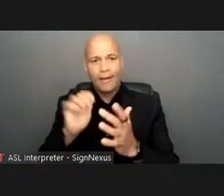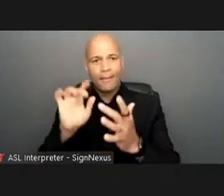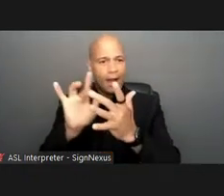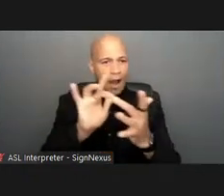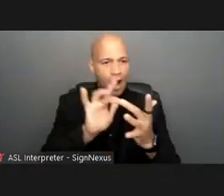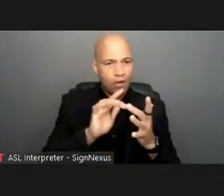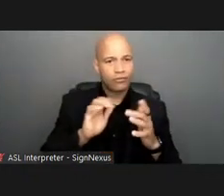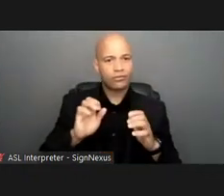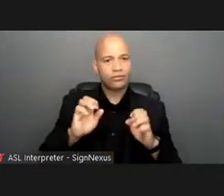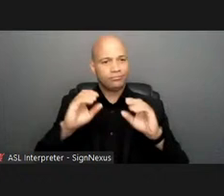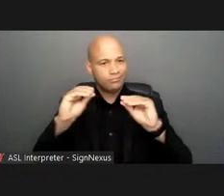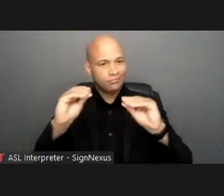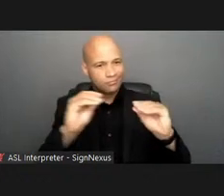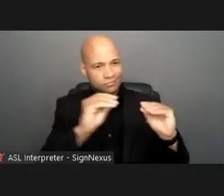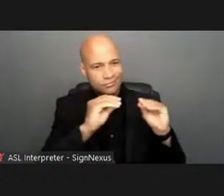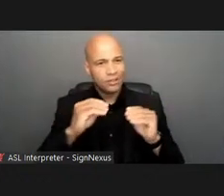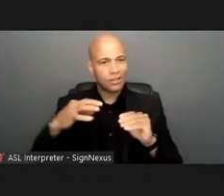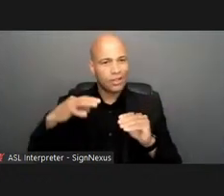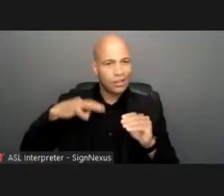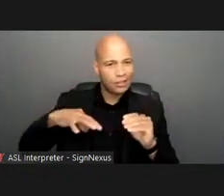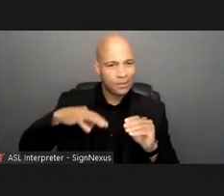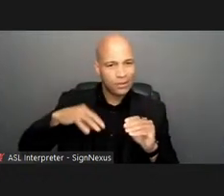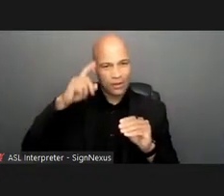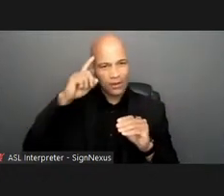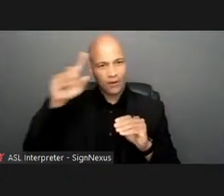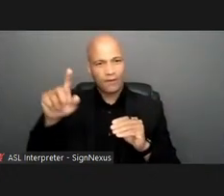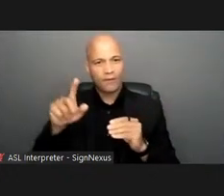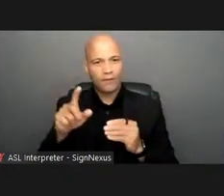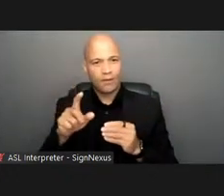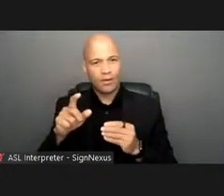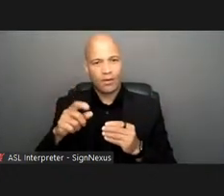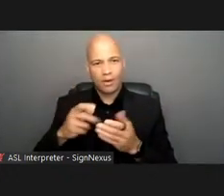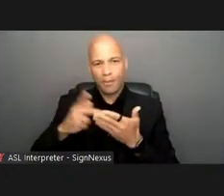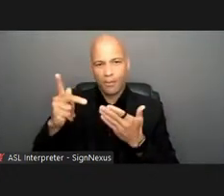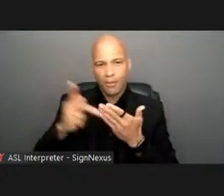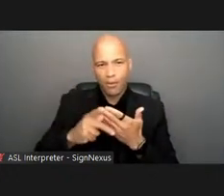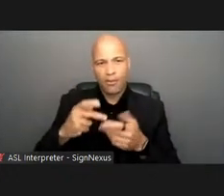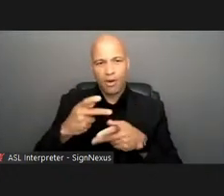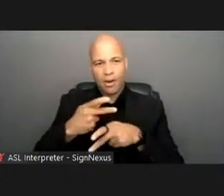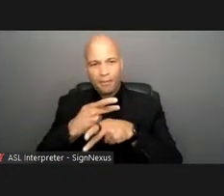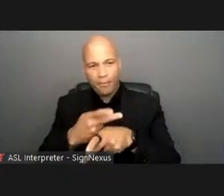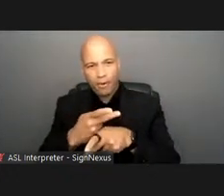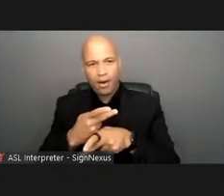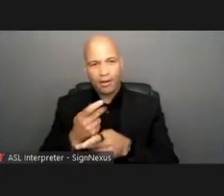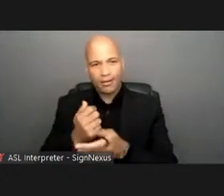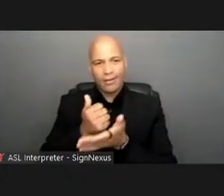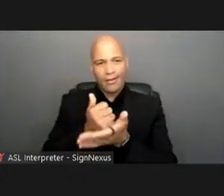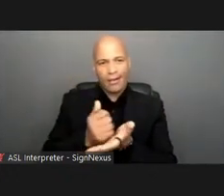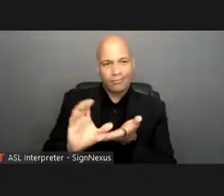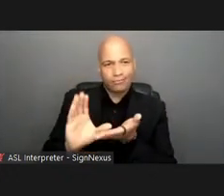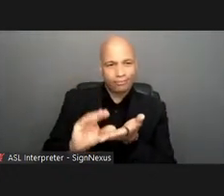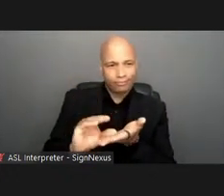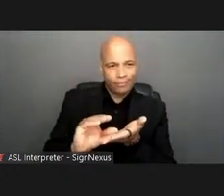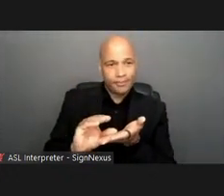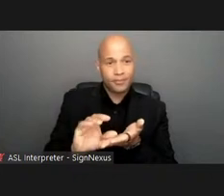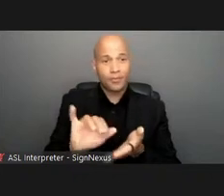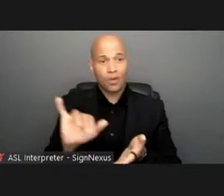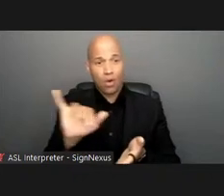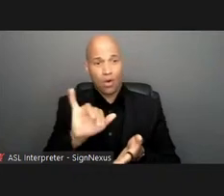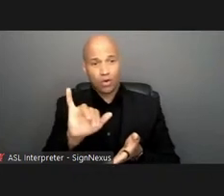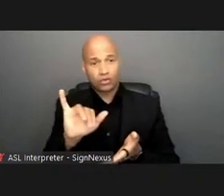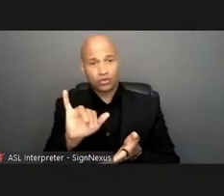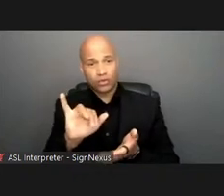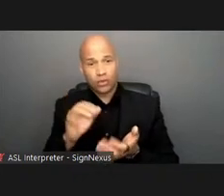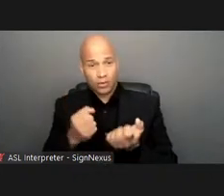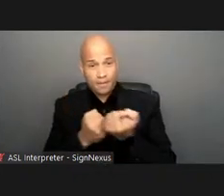discounted transit fare products and programs the project sponsors will establish an environmental justice community group that will meet